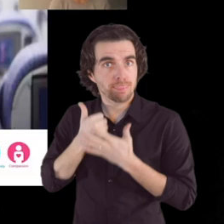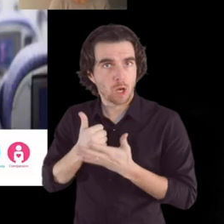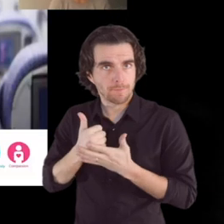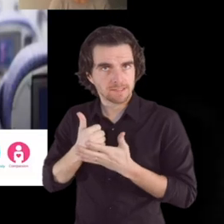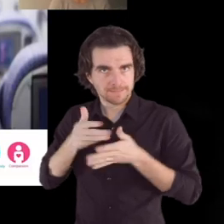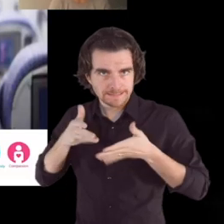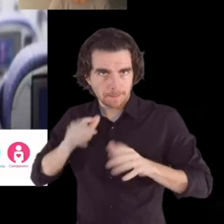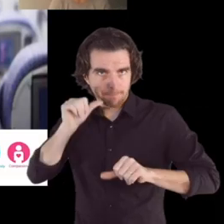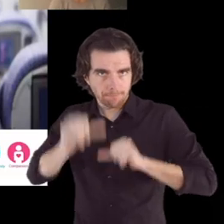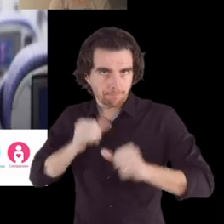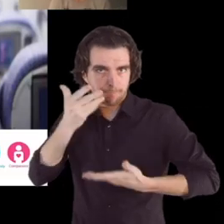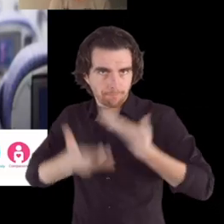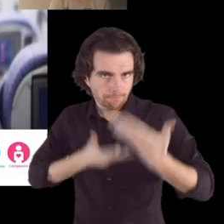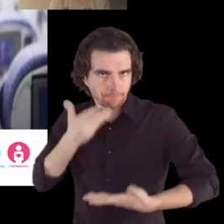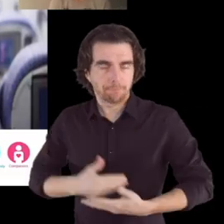Service.